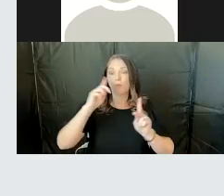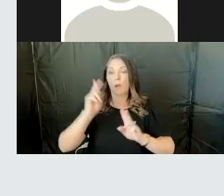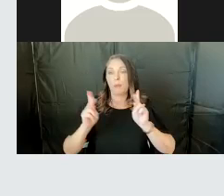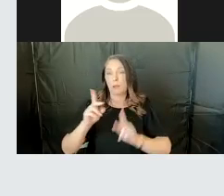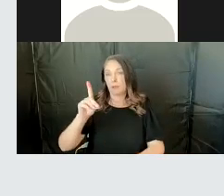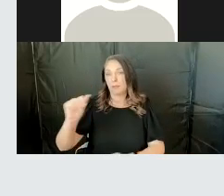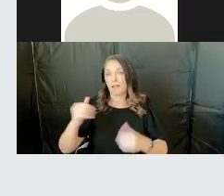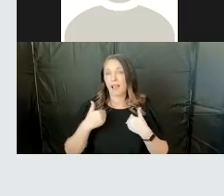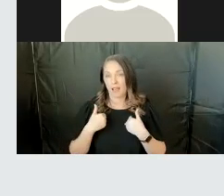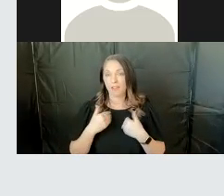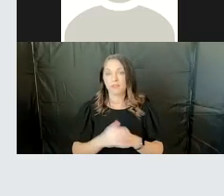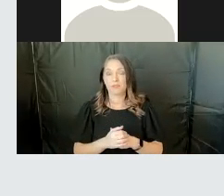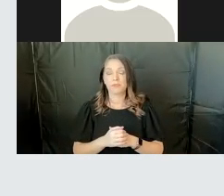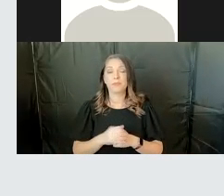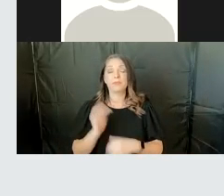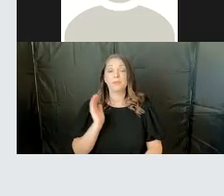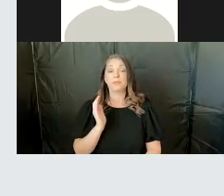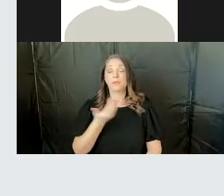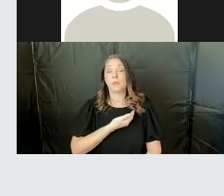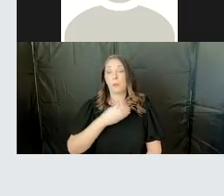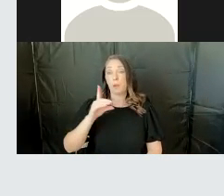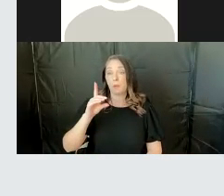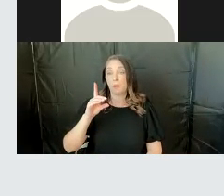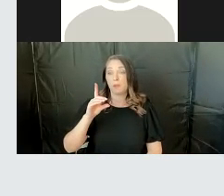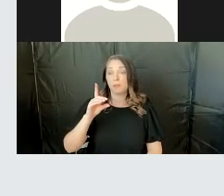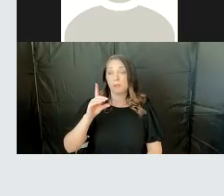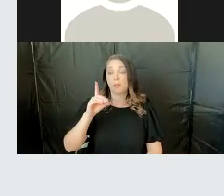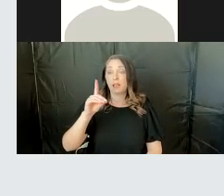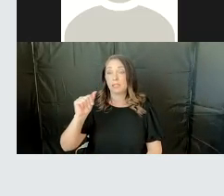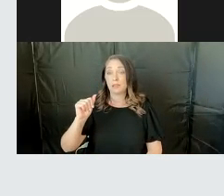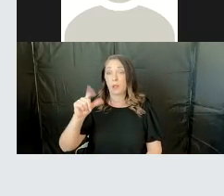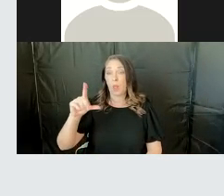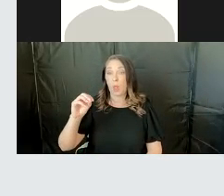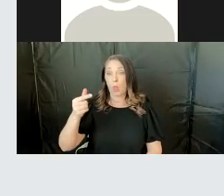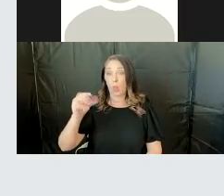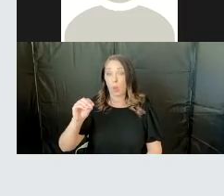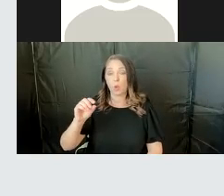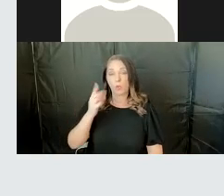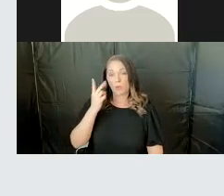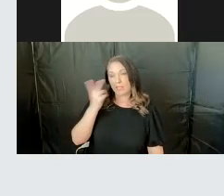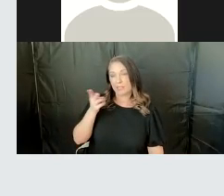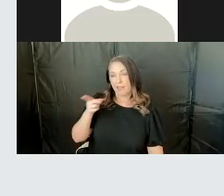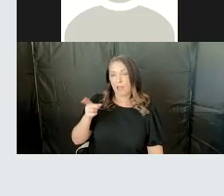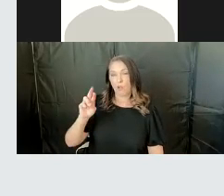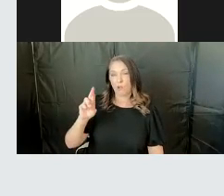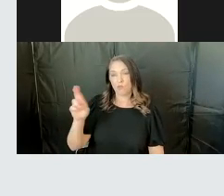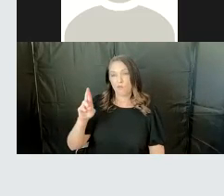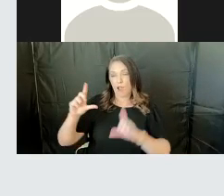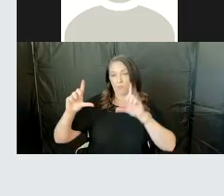On our Disability California logo is located on the right side of this